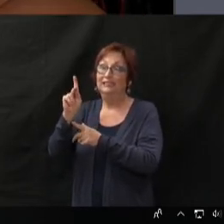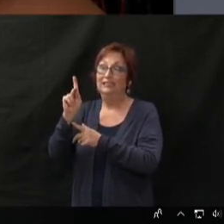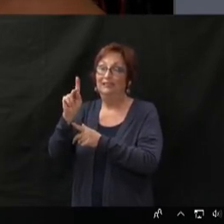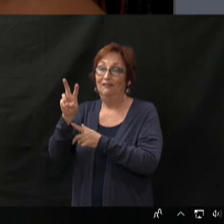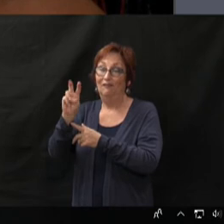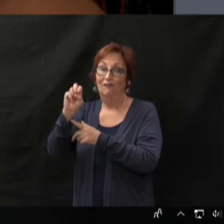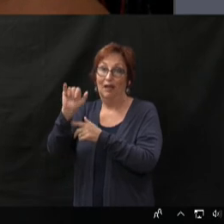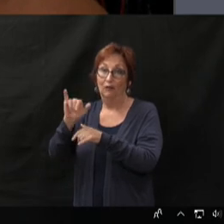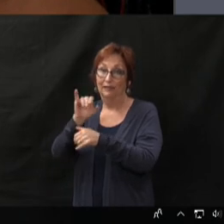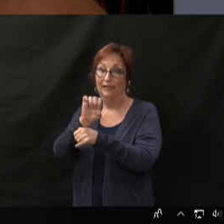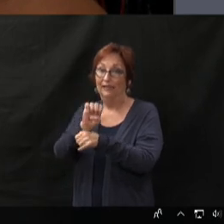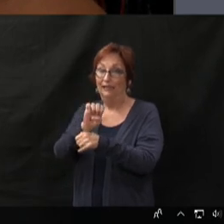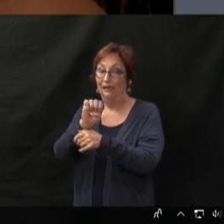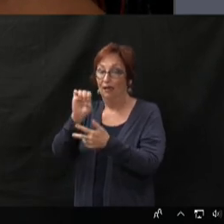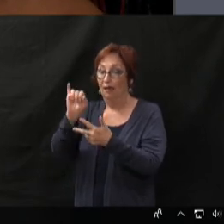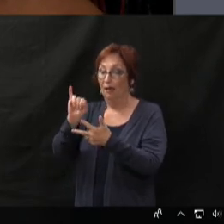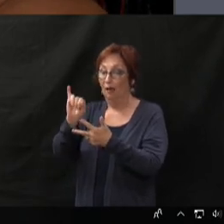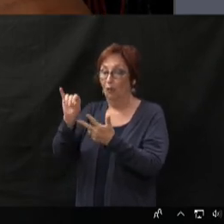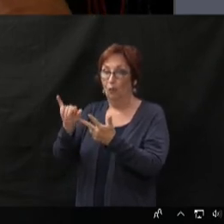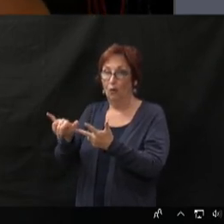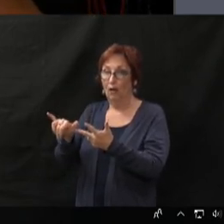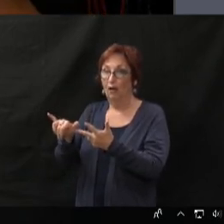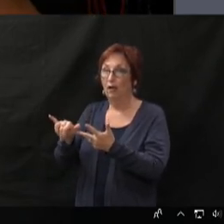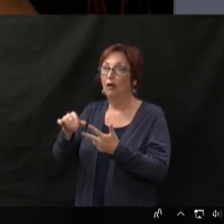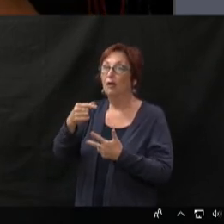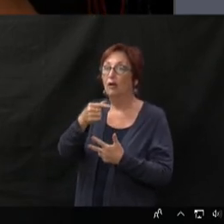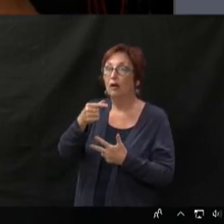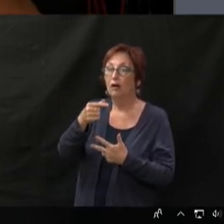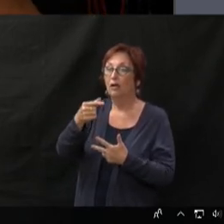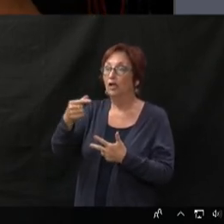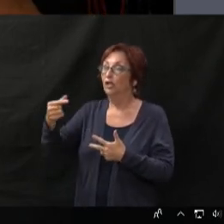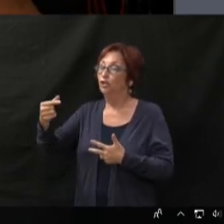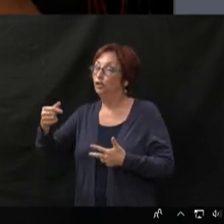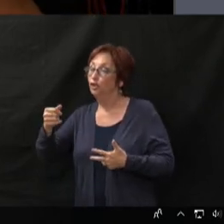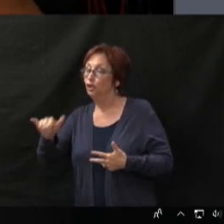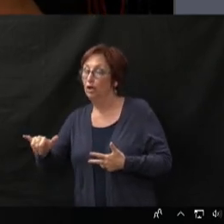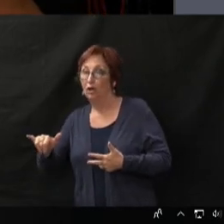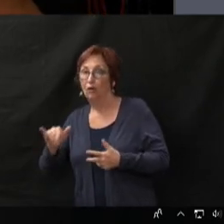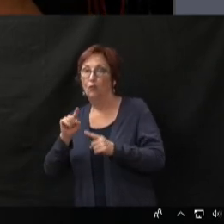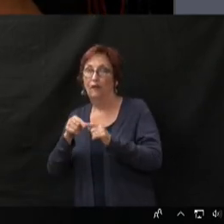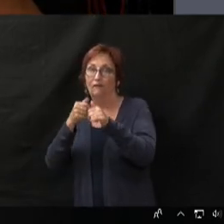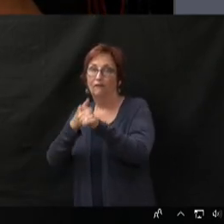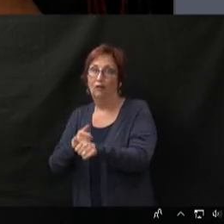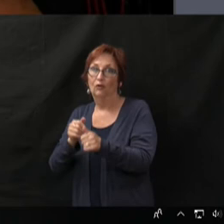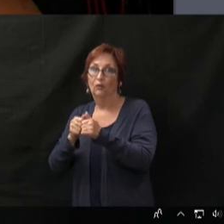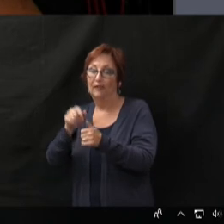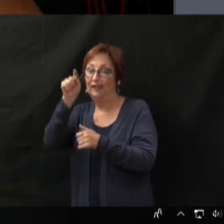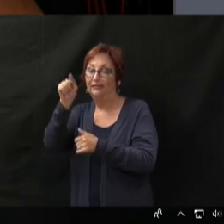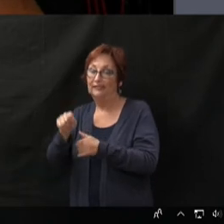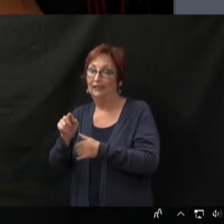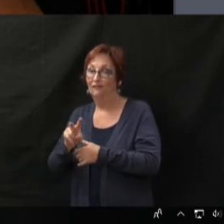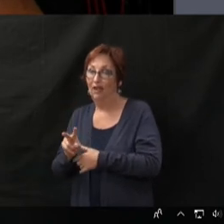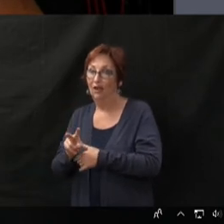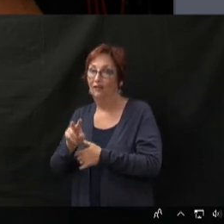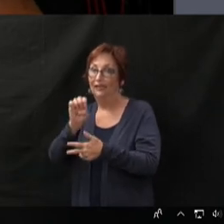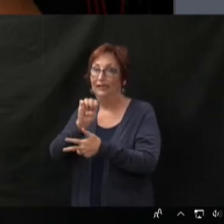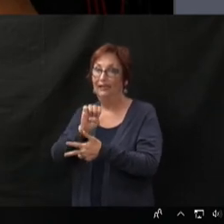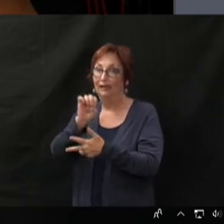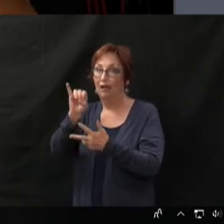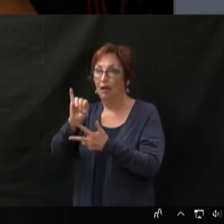that. Go. G. And J when followed by a stick vowel,